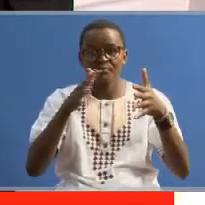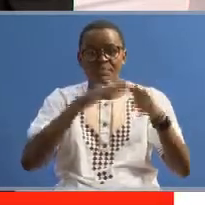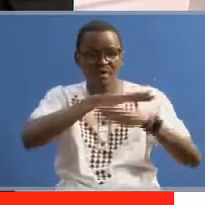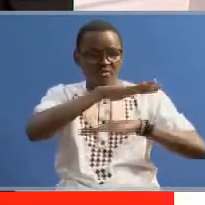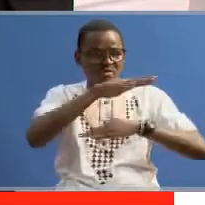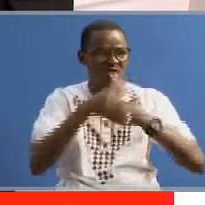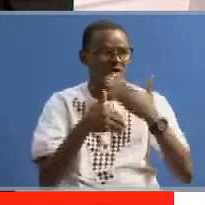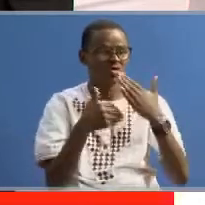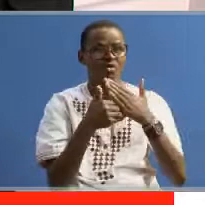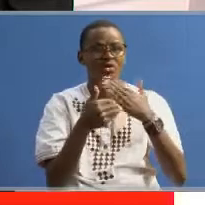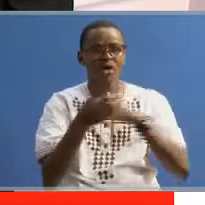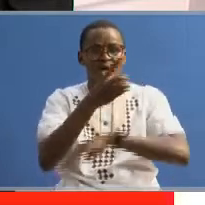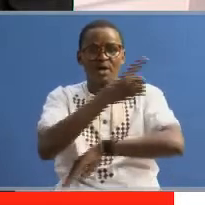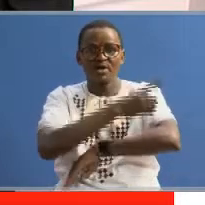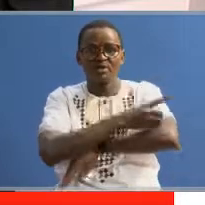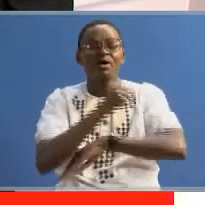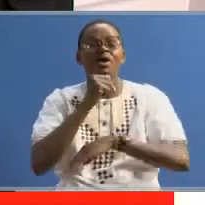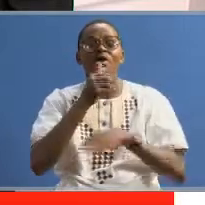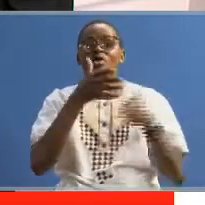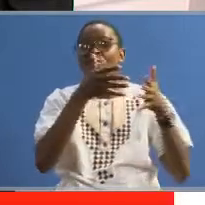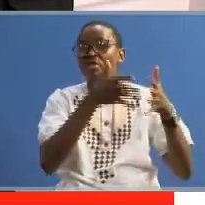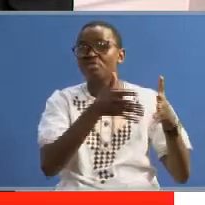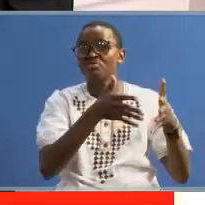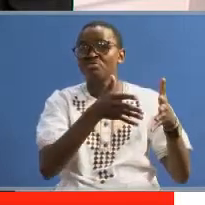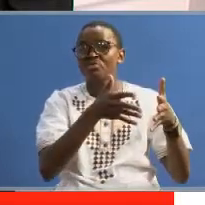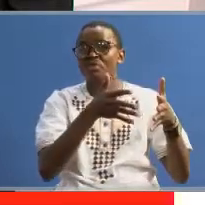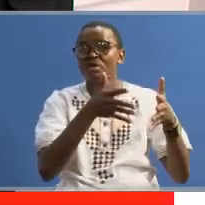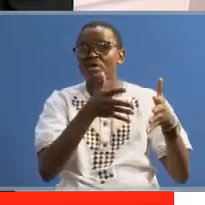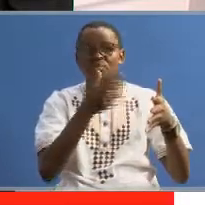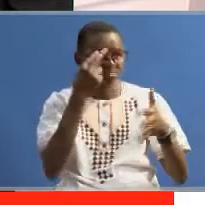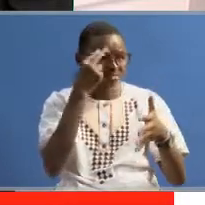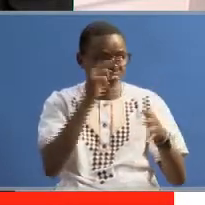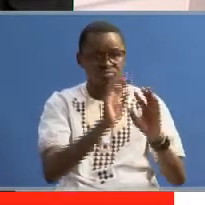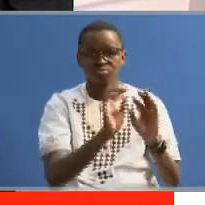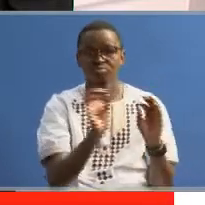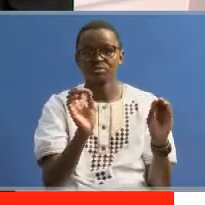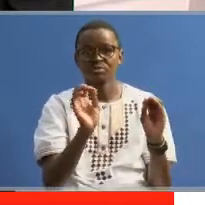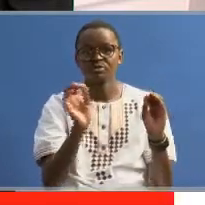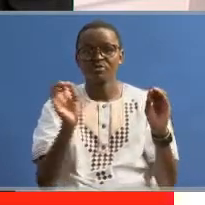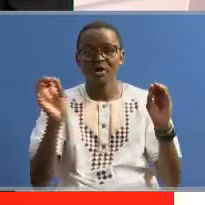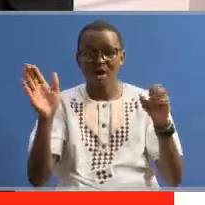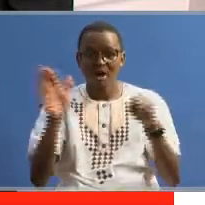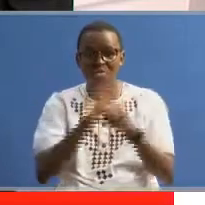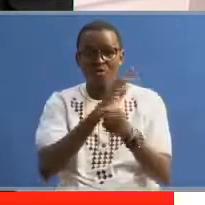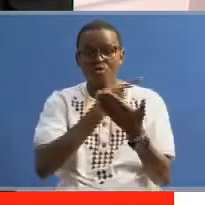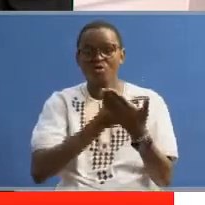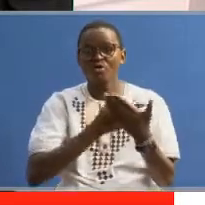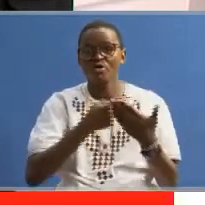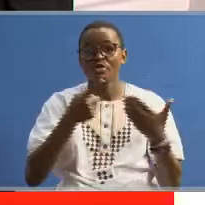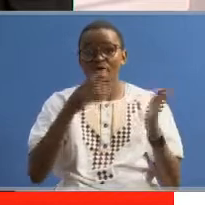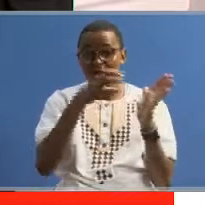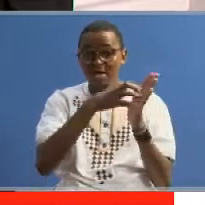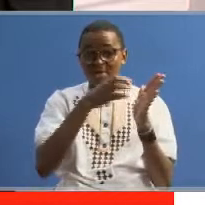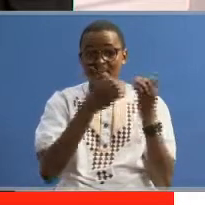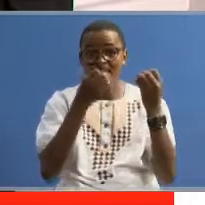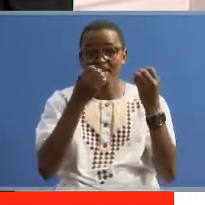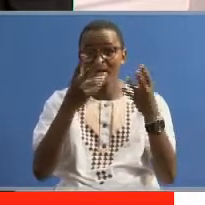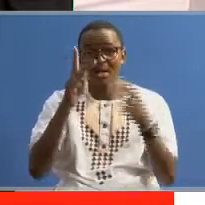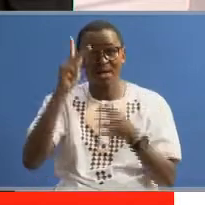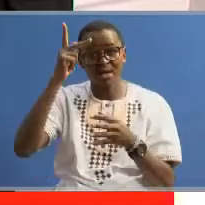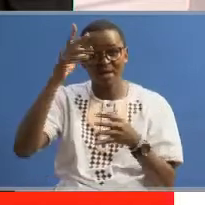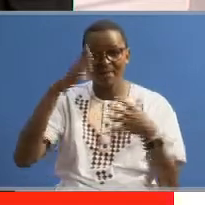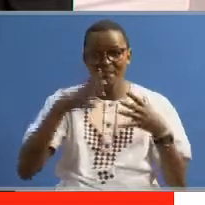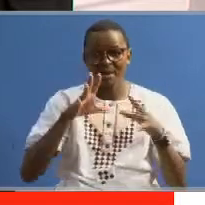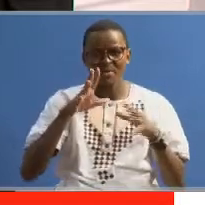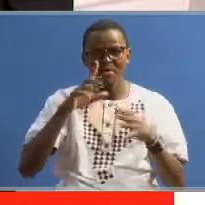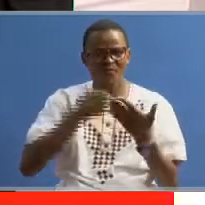day, they were not there. They were not found. For a whole week, and I know this is a case that many Kenyans know, for a